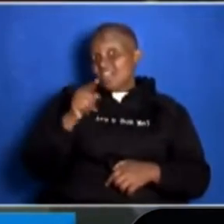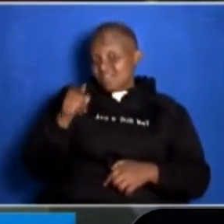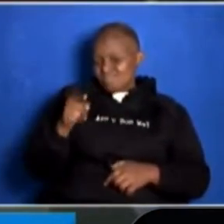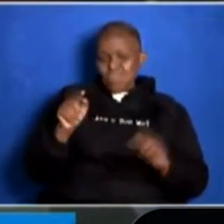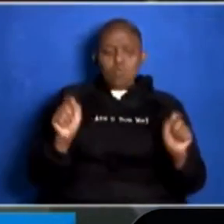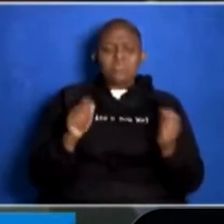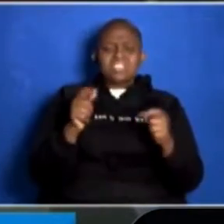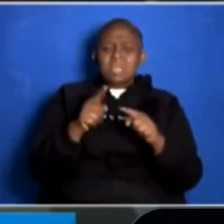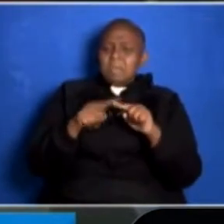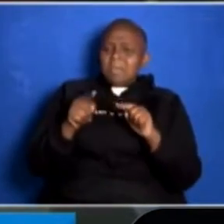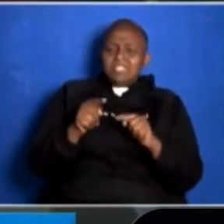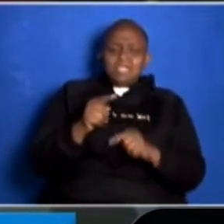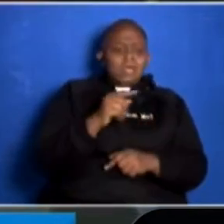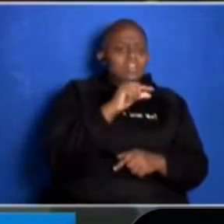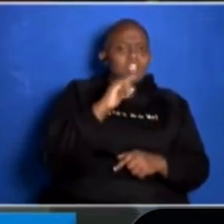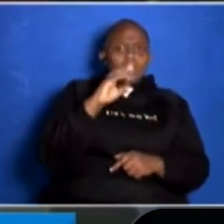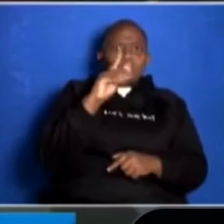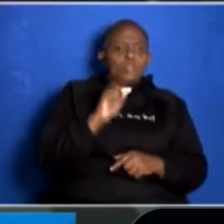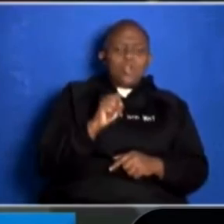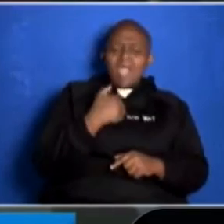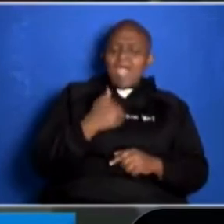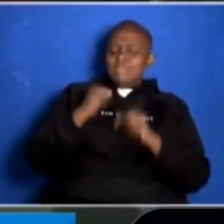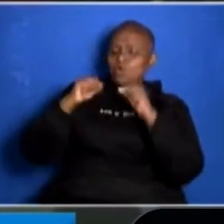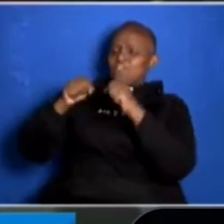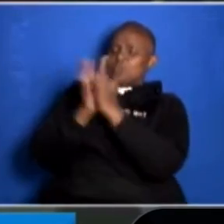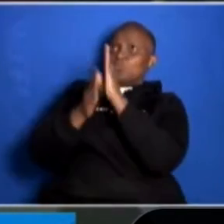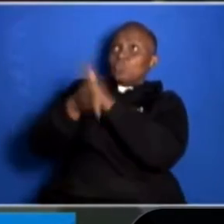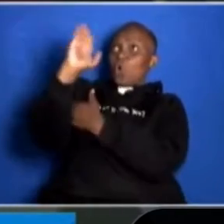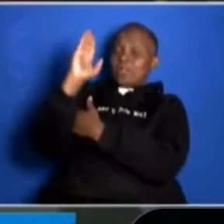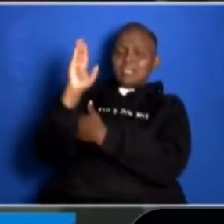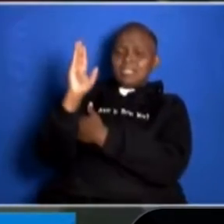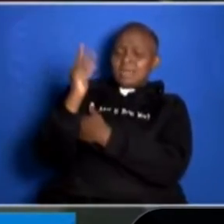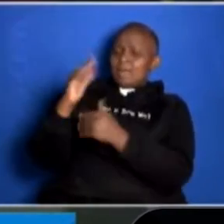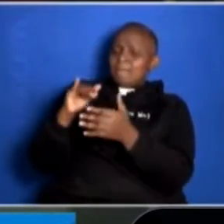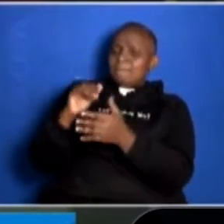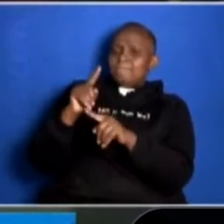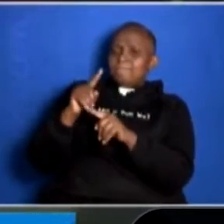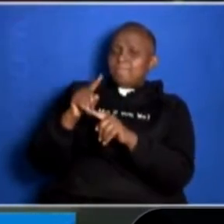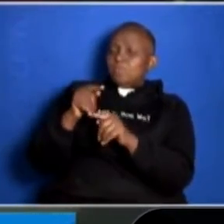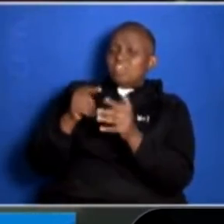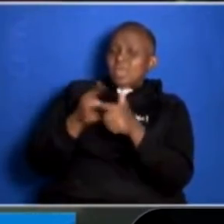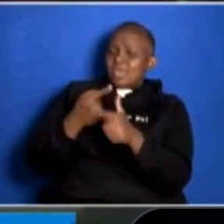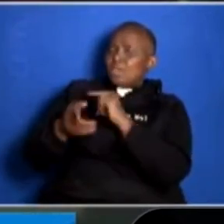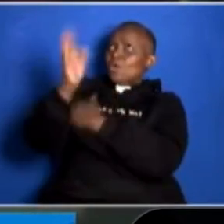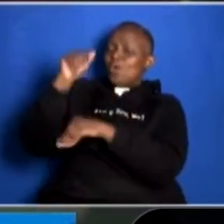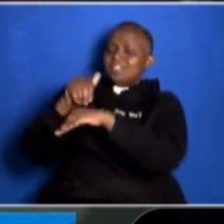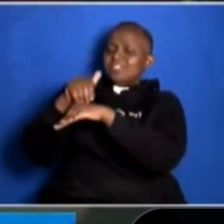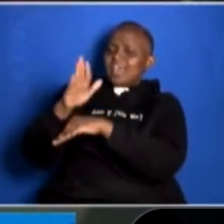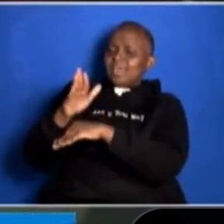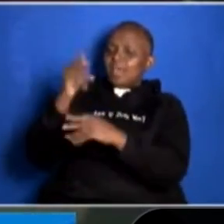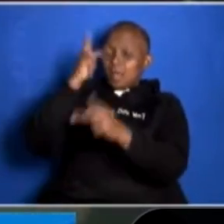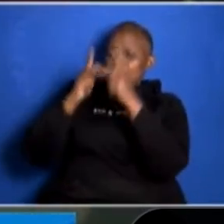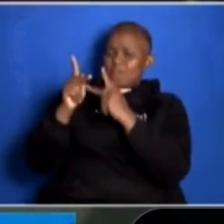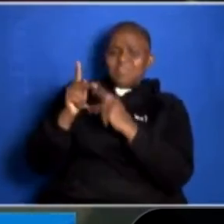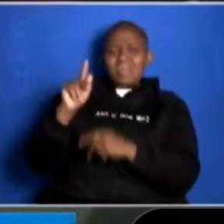alikuwa na agano Gideon. And because he had that covenant. Na kwa maana alikuwa na agano. God sent him a prophet. Mungu akamtumia nabii. Kenya, you have